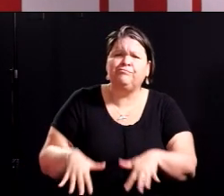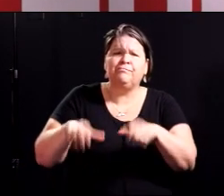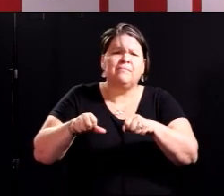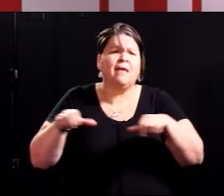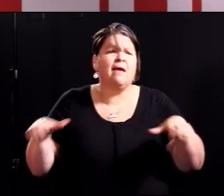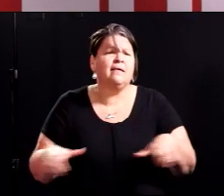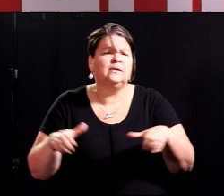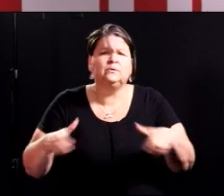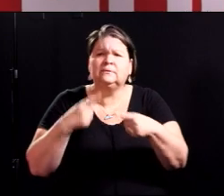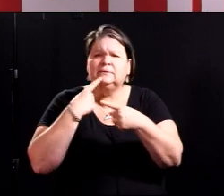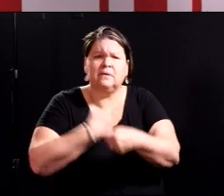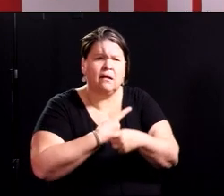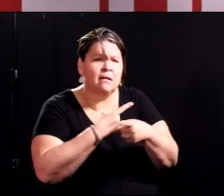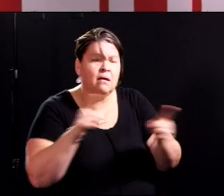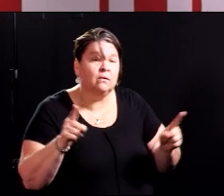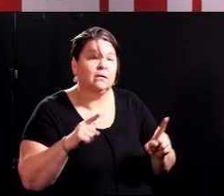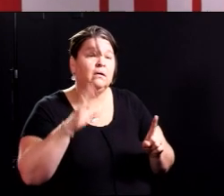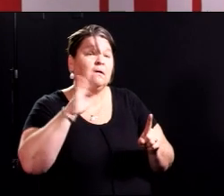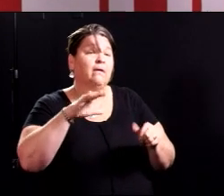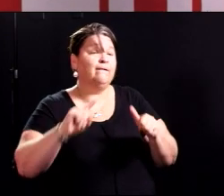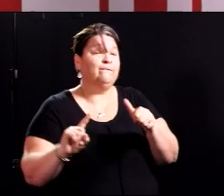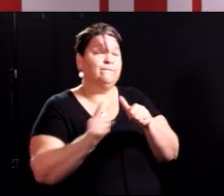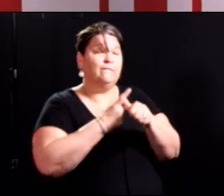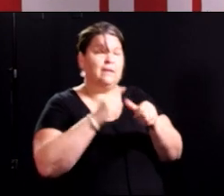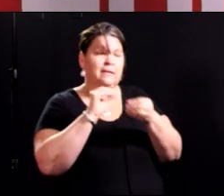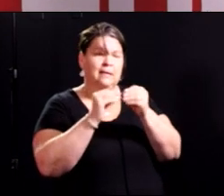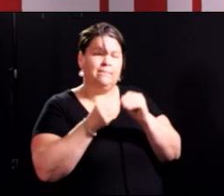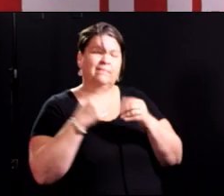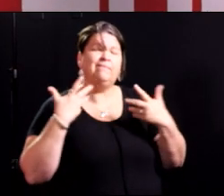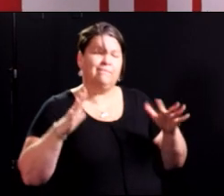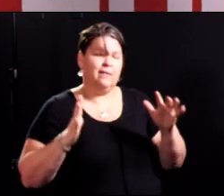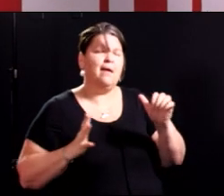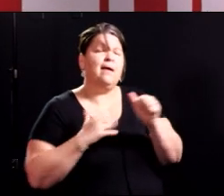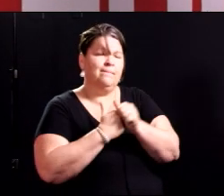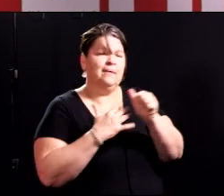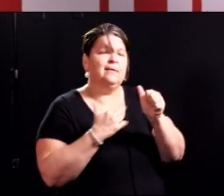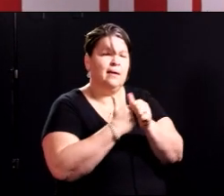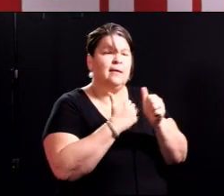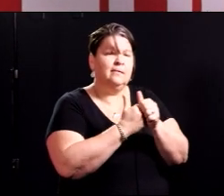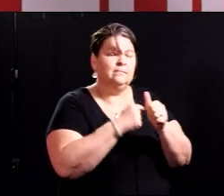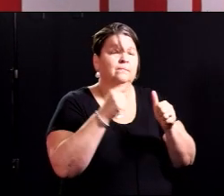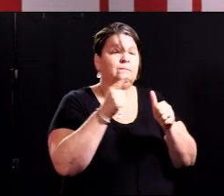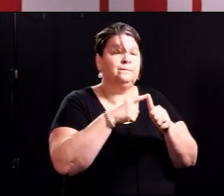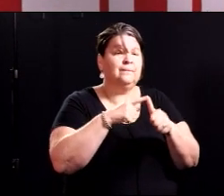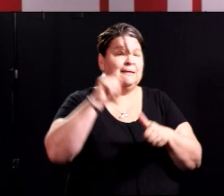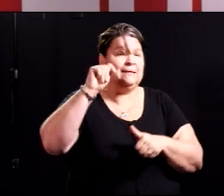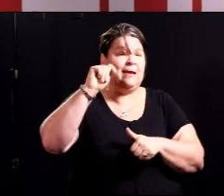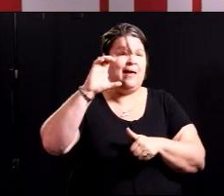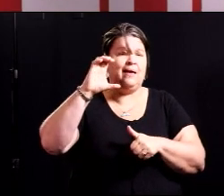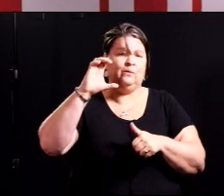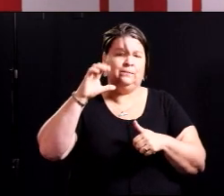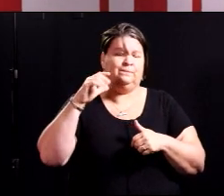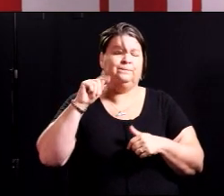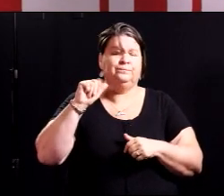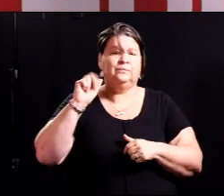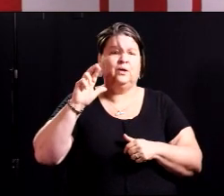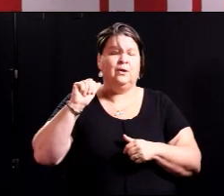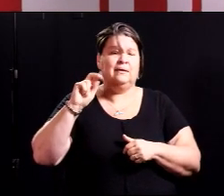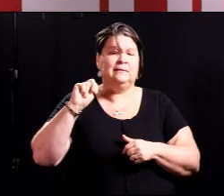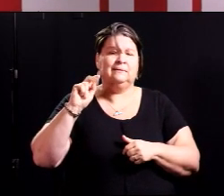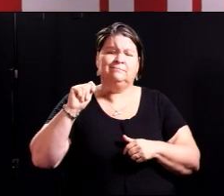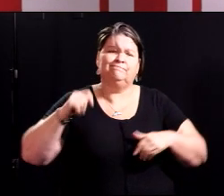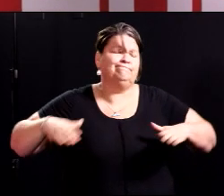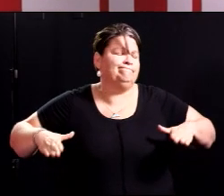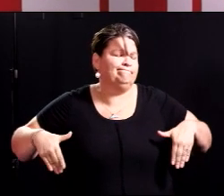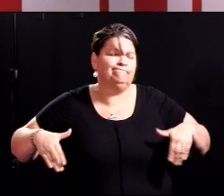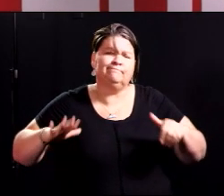want to update you with some numbers, just as we've been doing. Our Tarrant County numbers are not in yet, but I do have Fort Worth numbers.